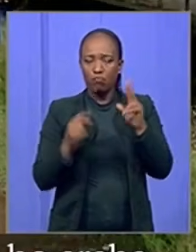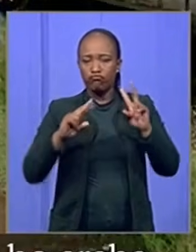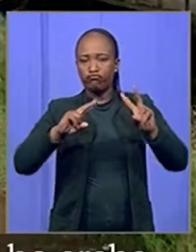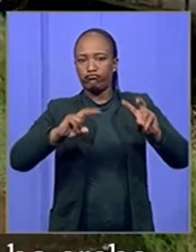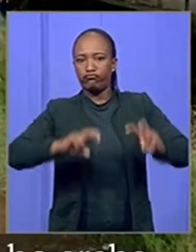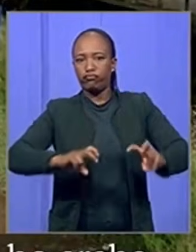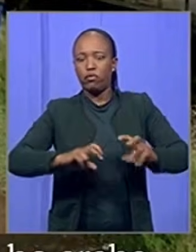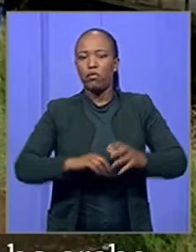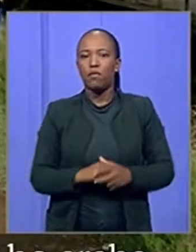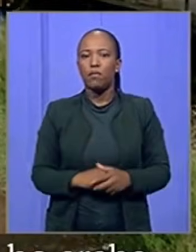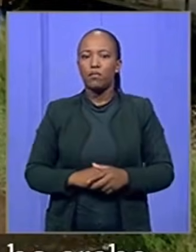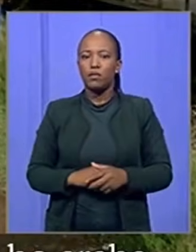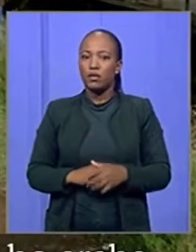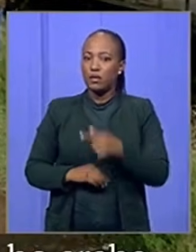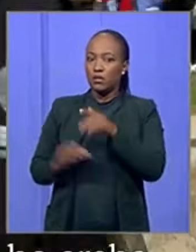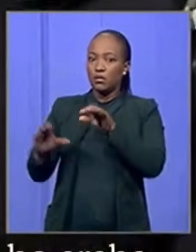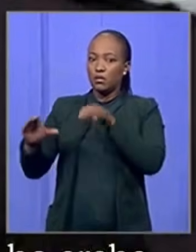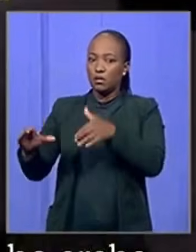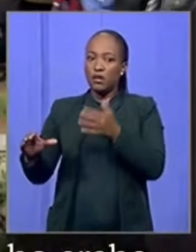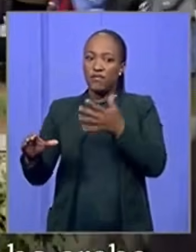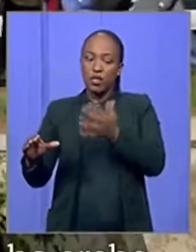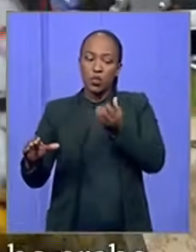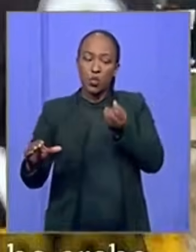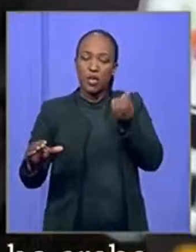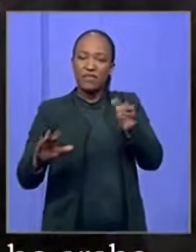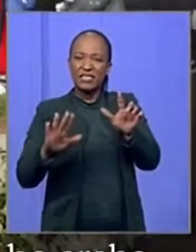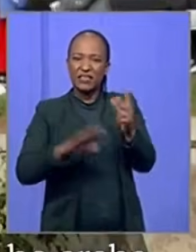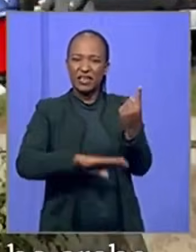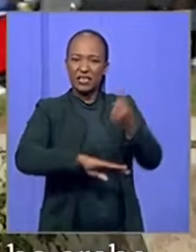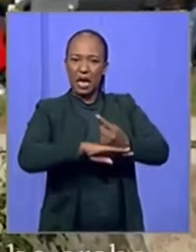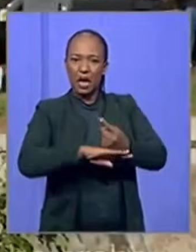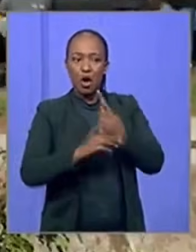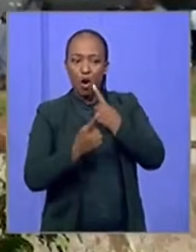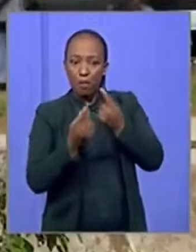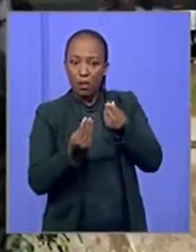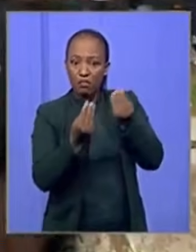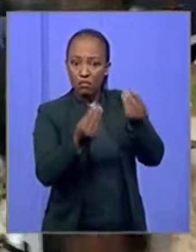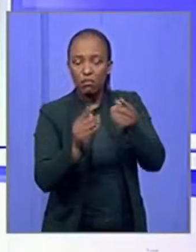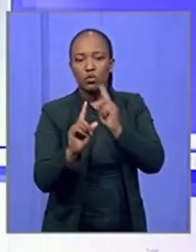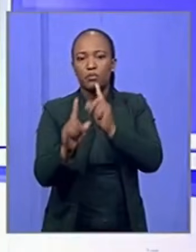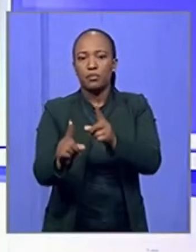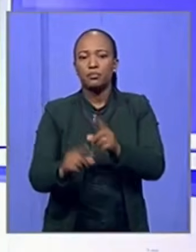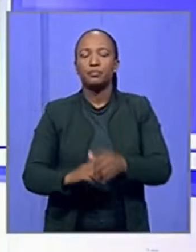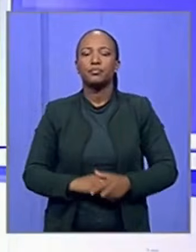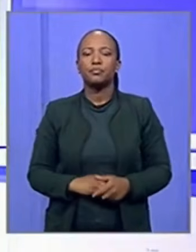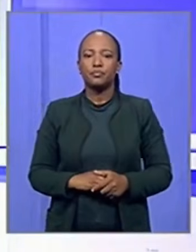Moga o file lefapha matsatsi a supileng hore le arabe ditletlebo tsa ona.